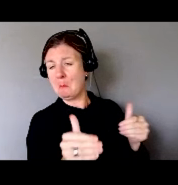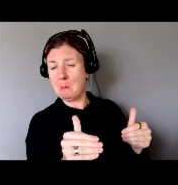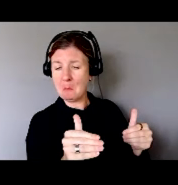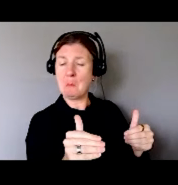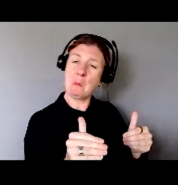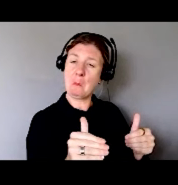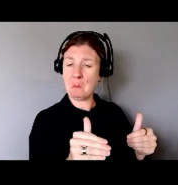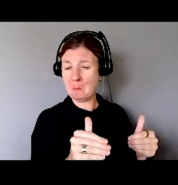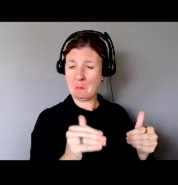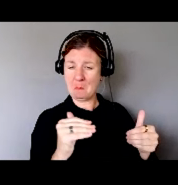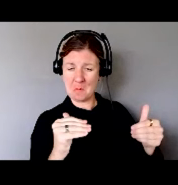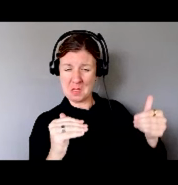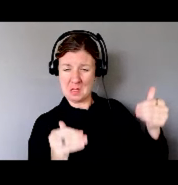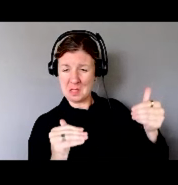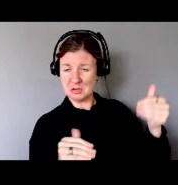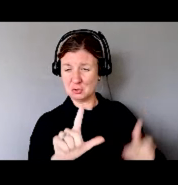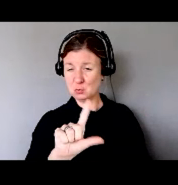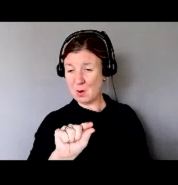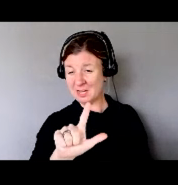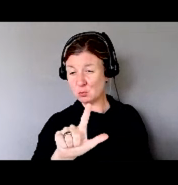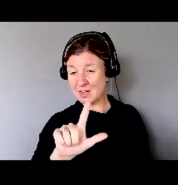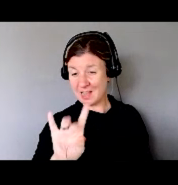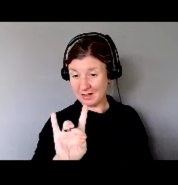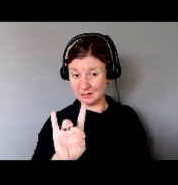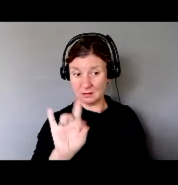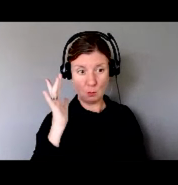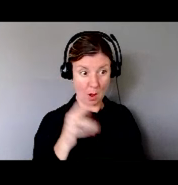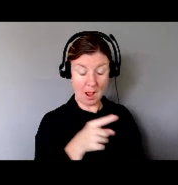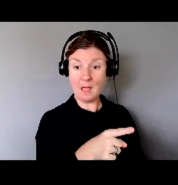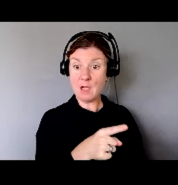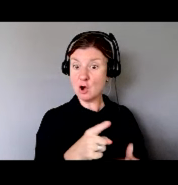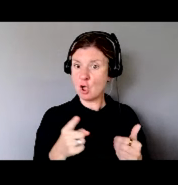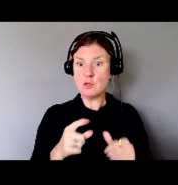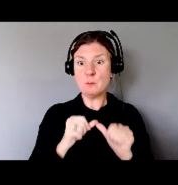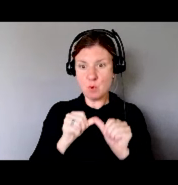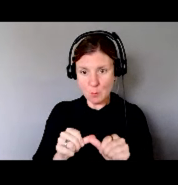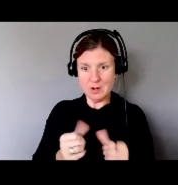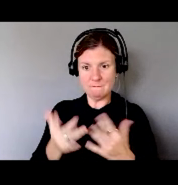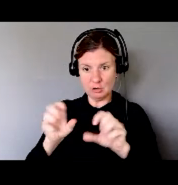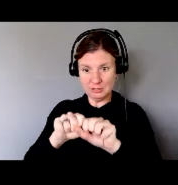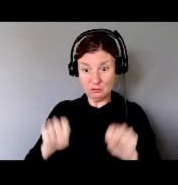mid-2028, after the new fire station is active and the temporary one has been decommissioned.